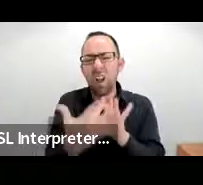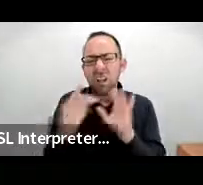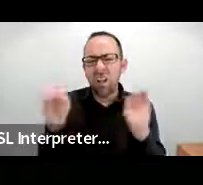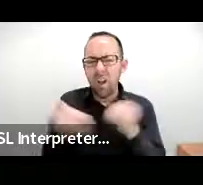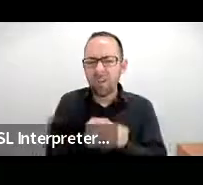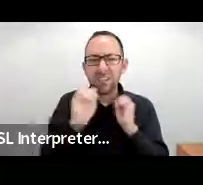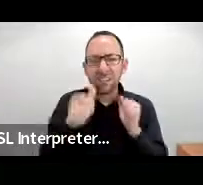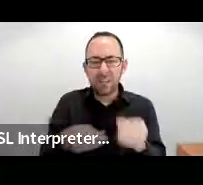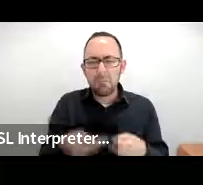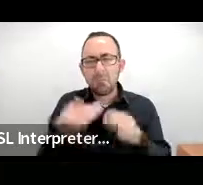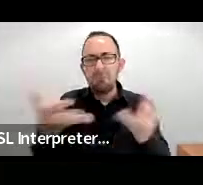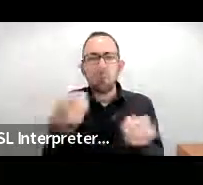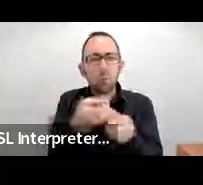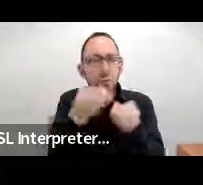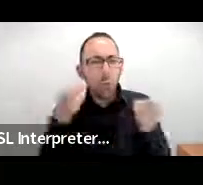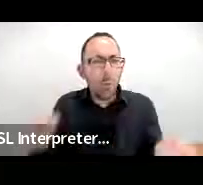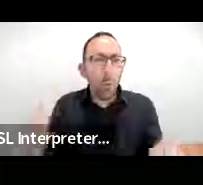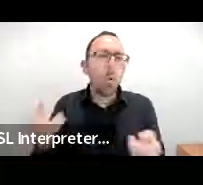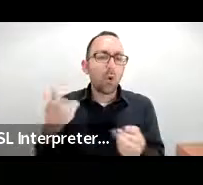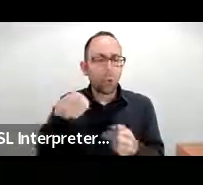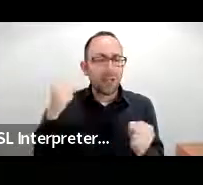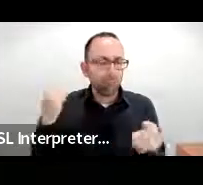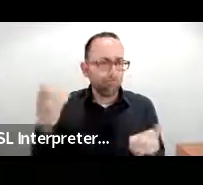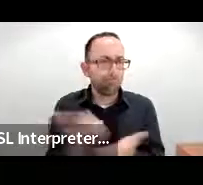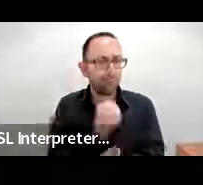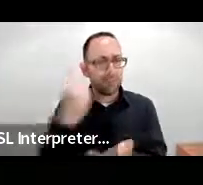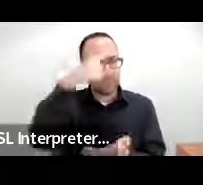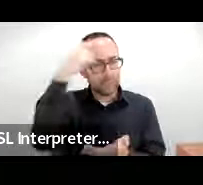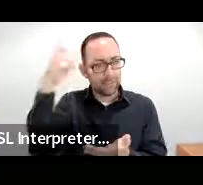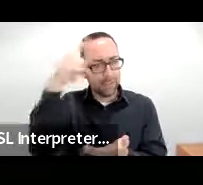resources to practice over the summer. We would love to do that for you.